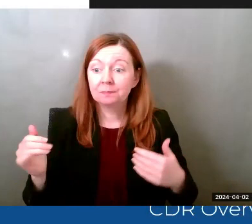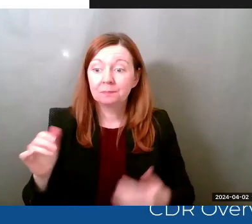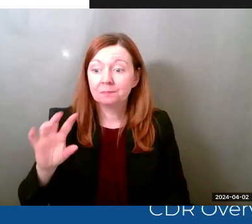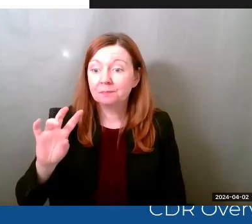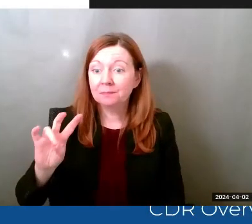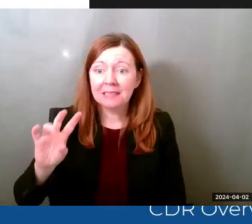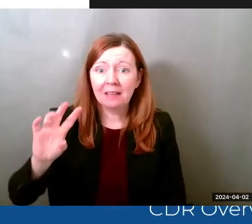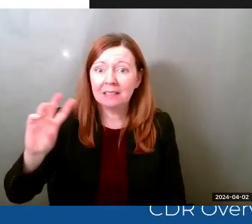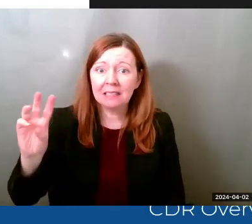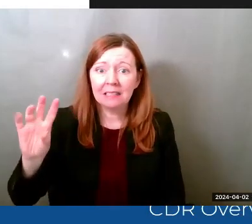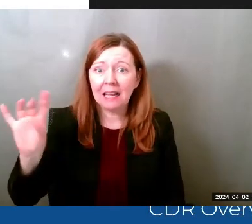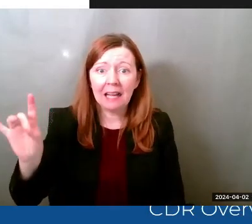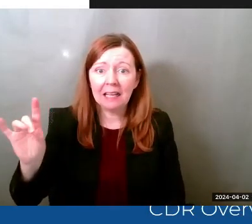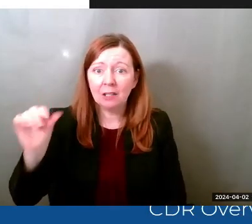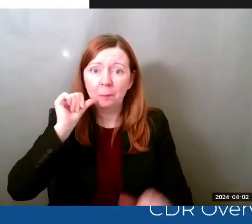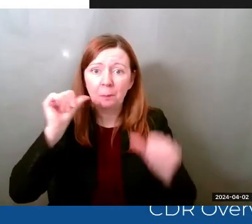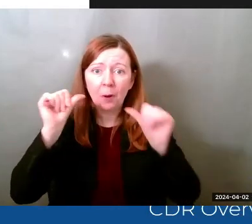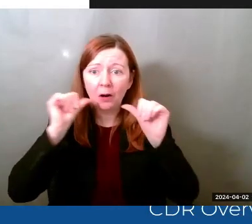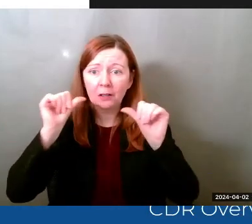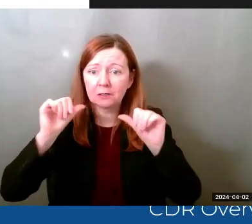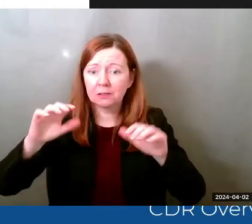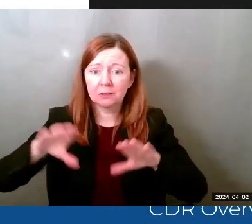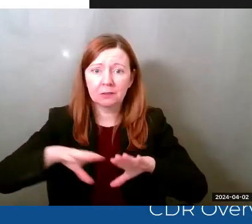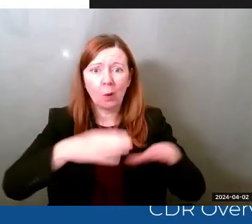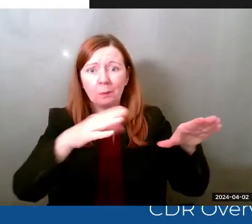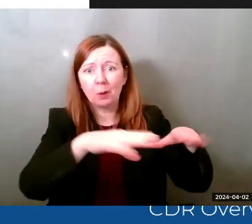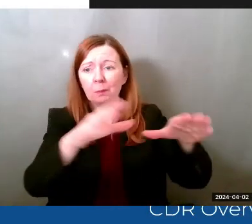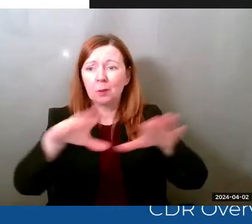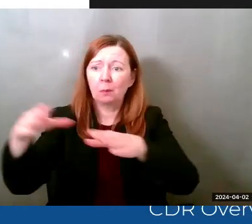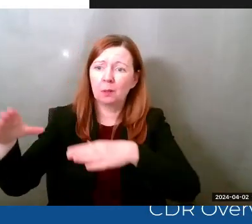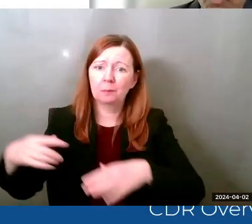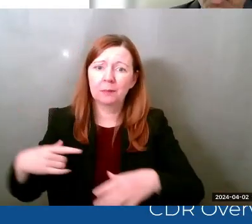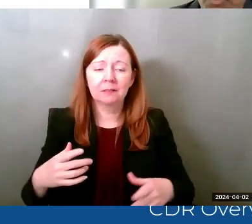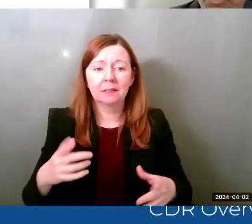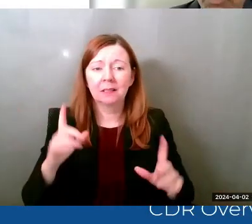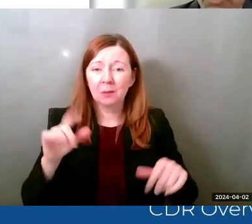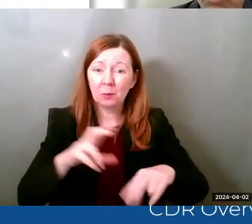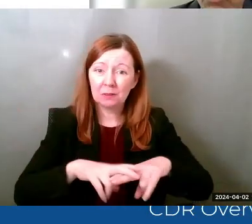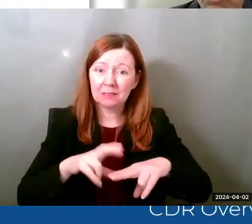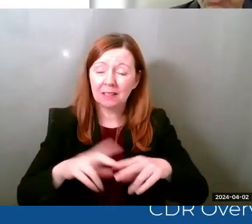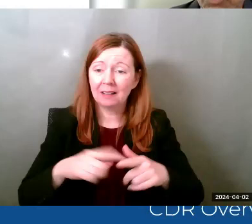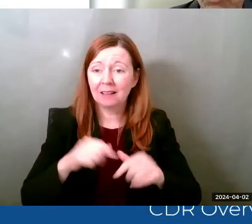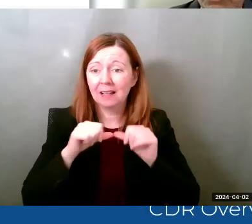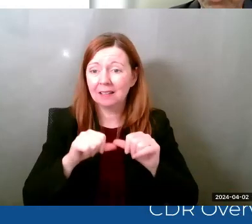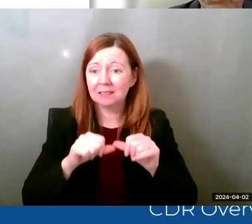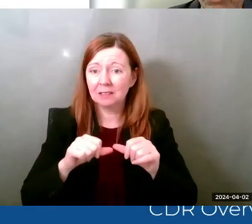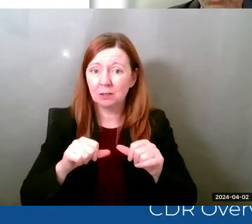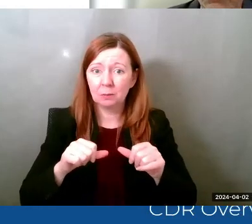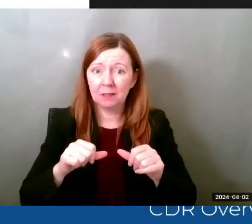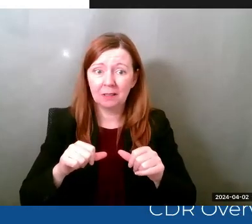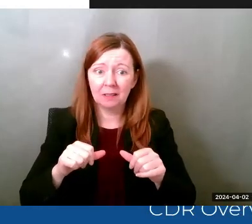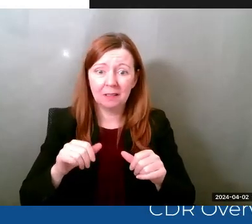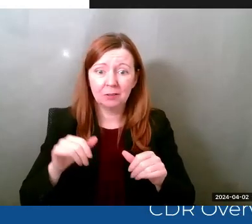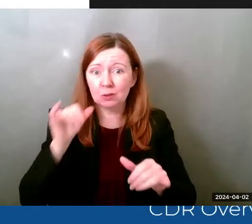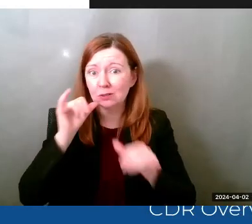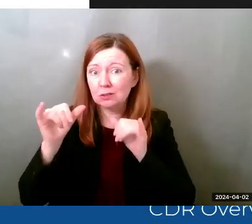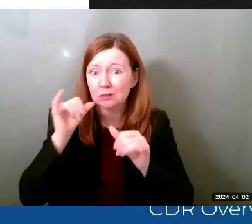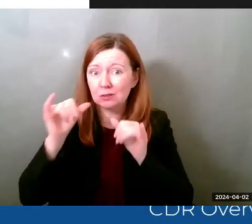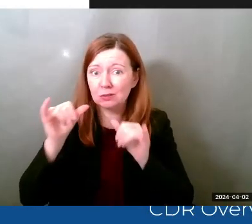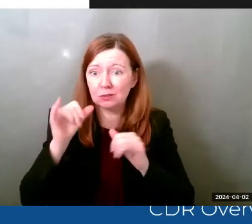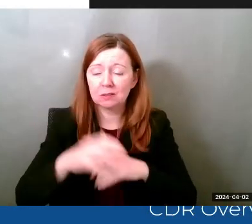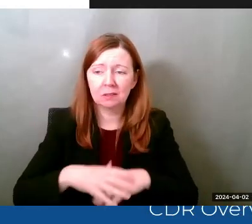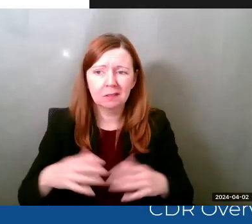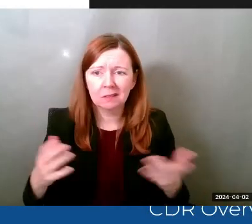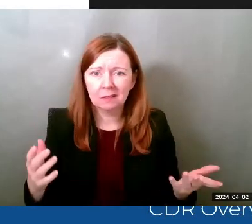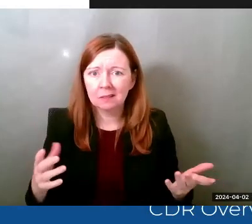8 bars open as you walk around on the first floor to go to your seating, and they would continue to be full. And the people was drinking. There was